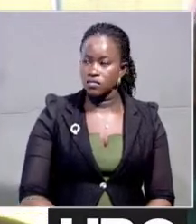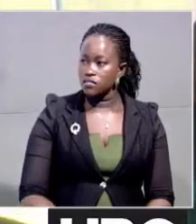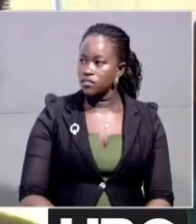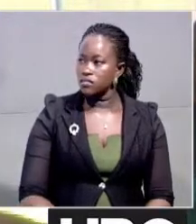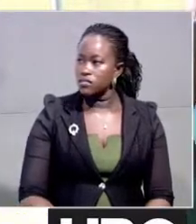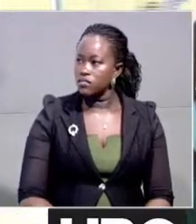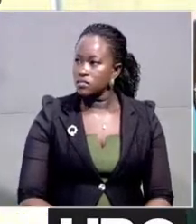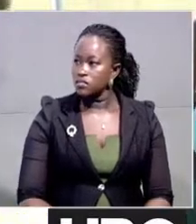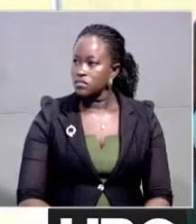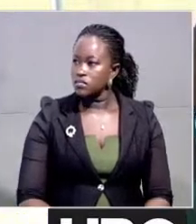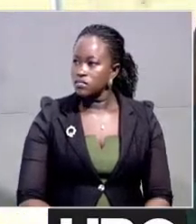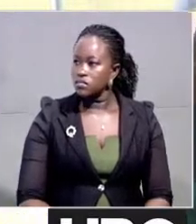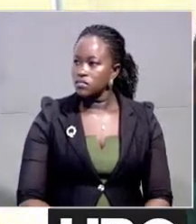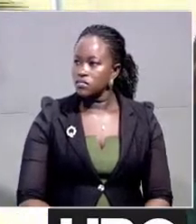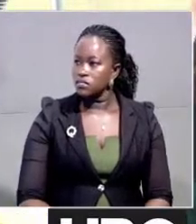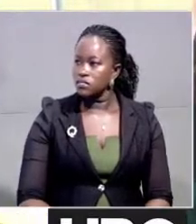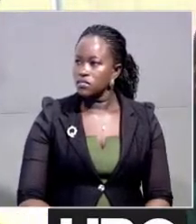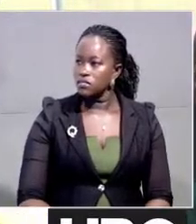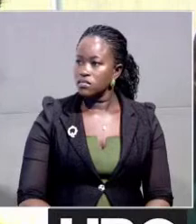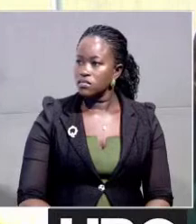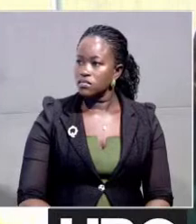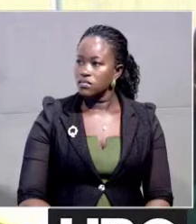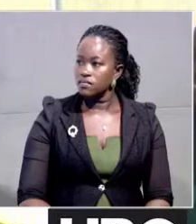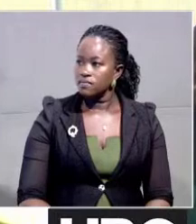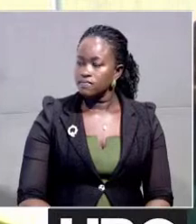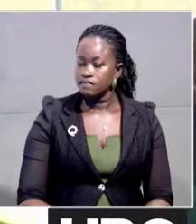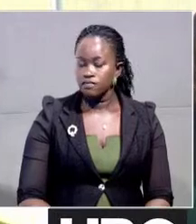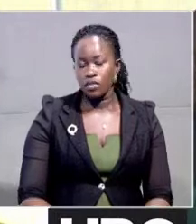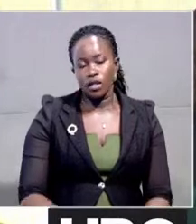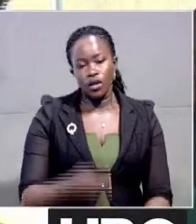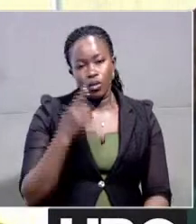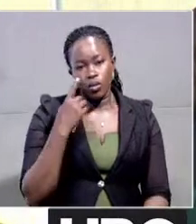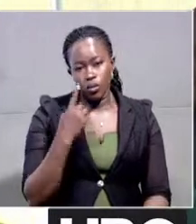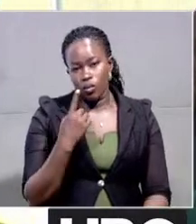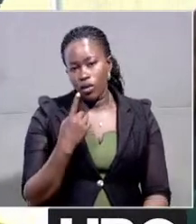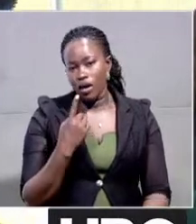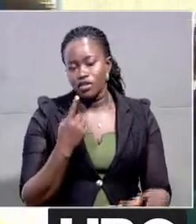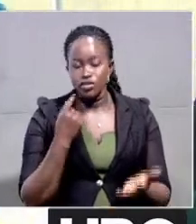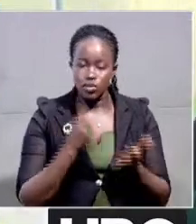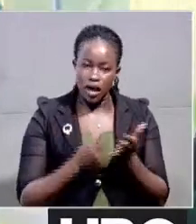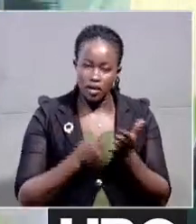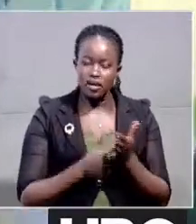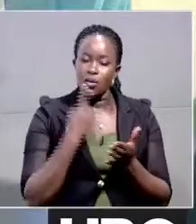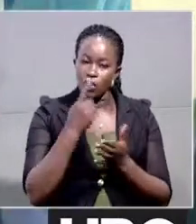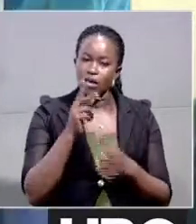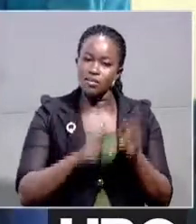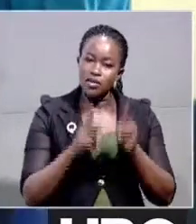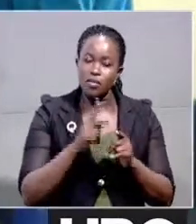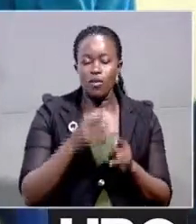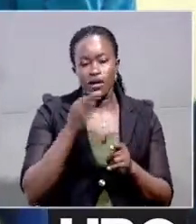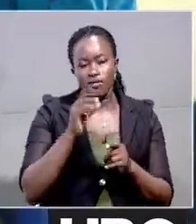Uganda. One people. One Uganda. FDC Oye. FDC Oye.